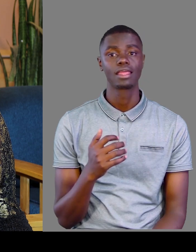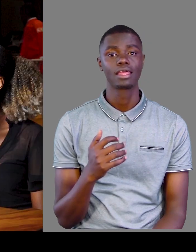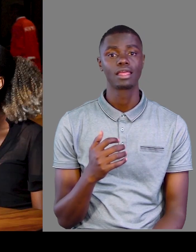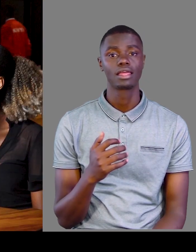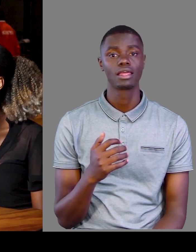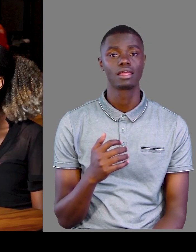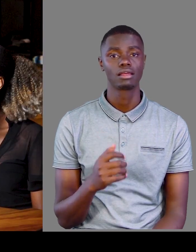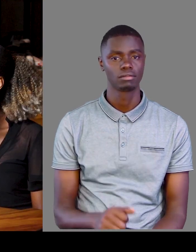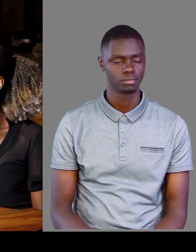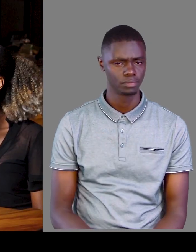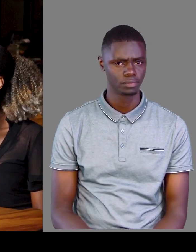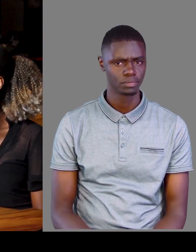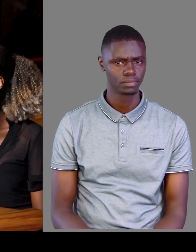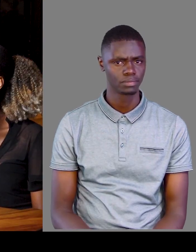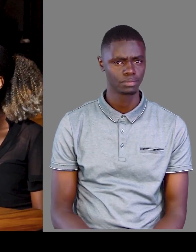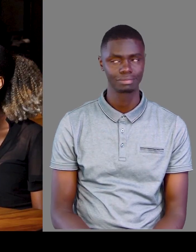nataka